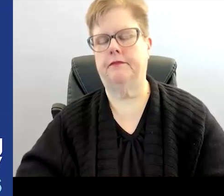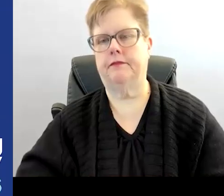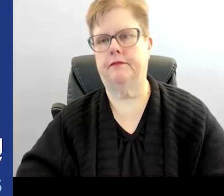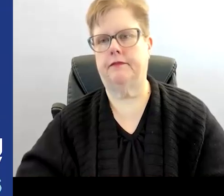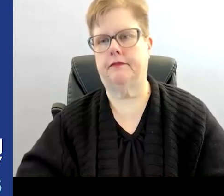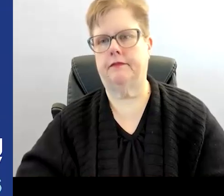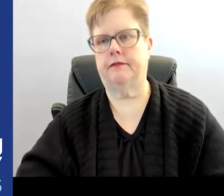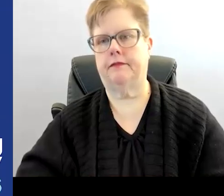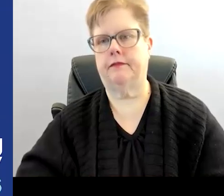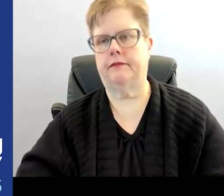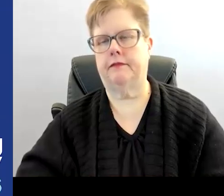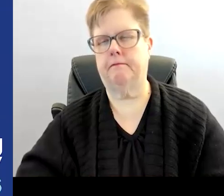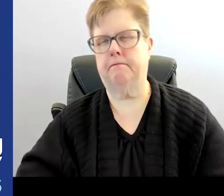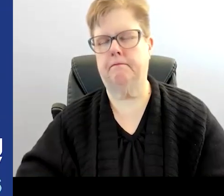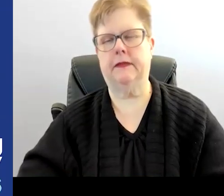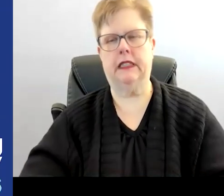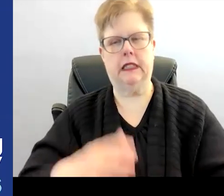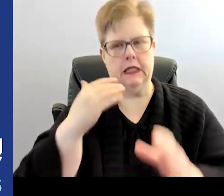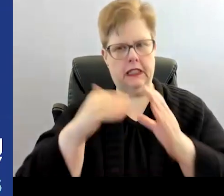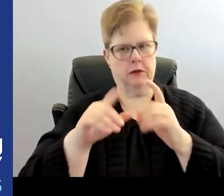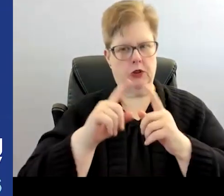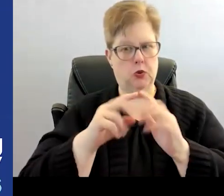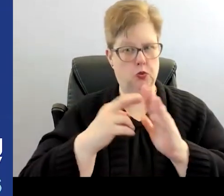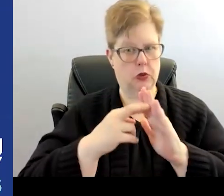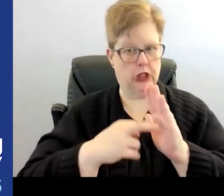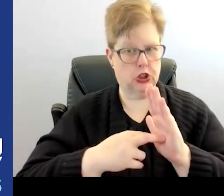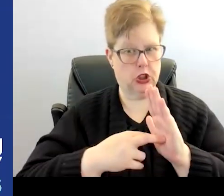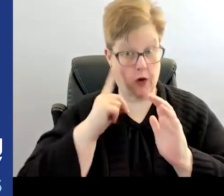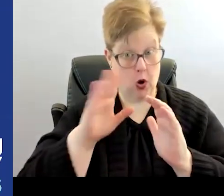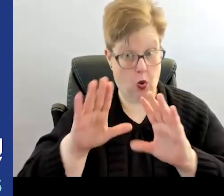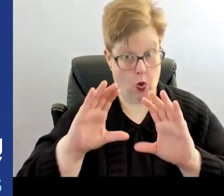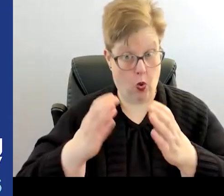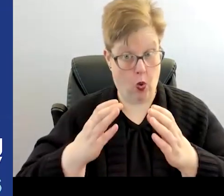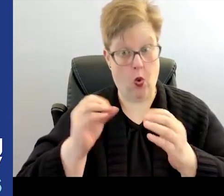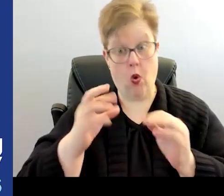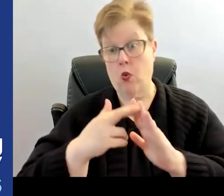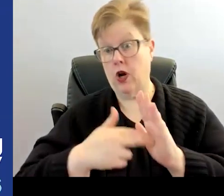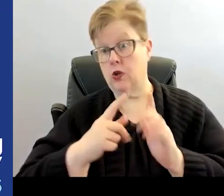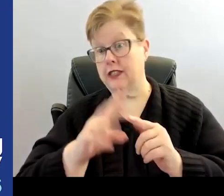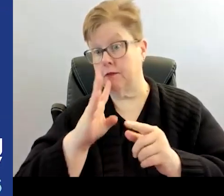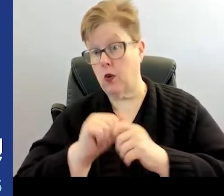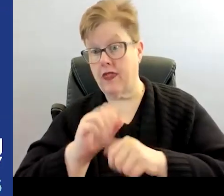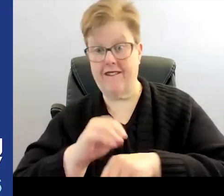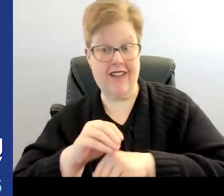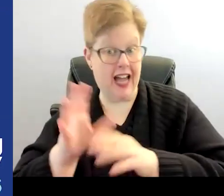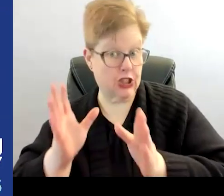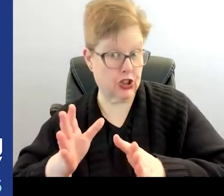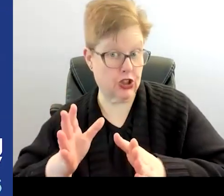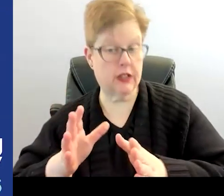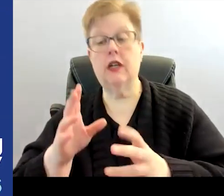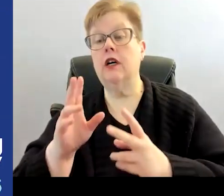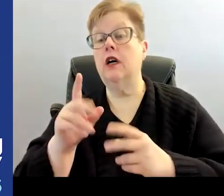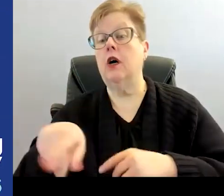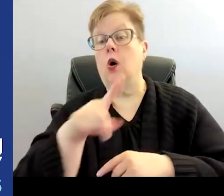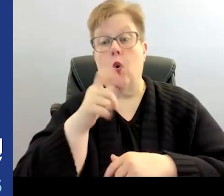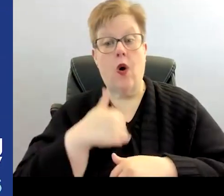Emails to registering. I'm not quite sure if you mean registering for your courses or registering to speak to an advisor. So those of